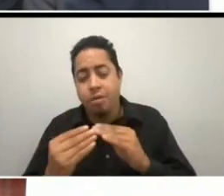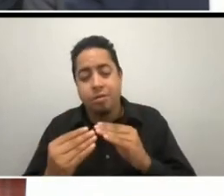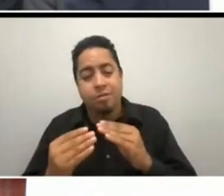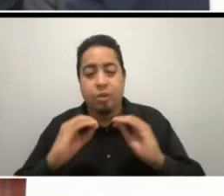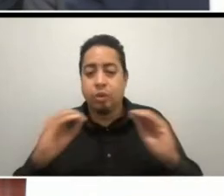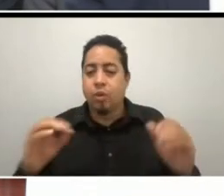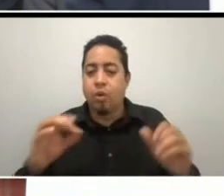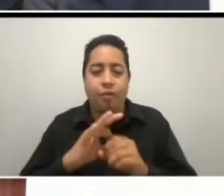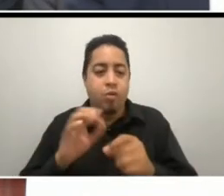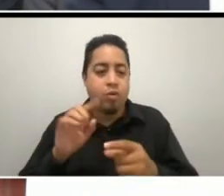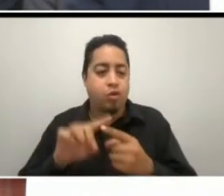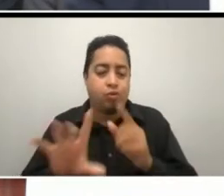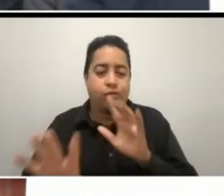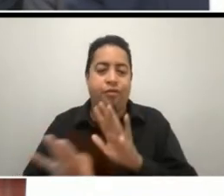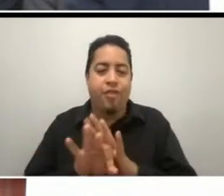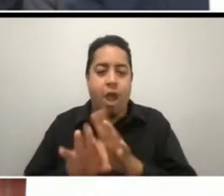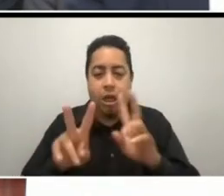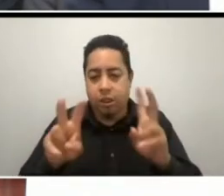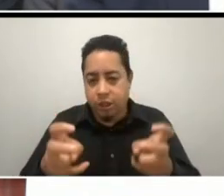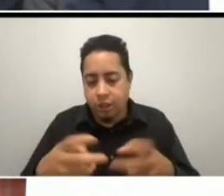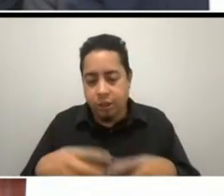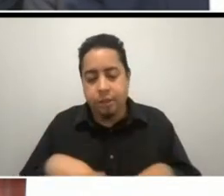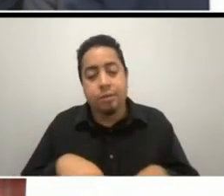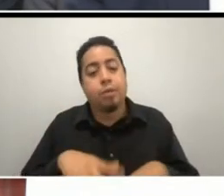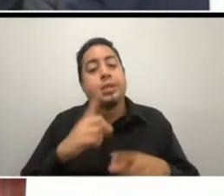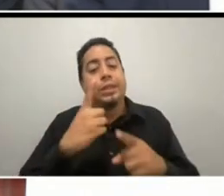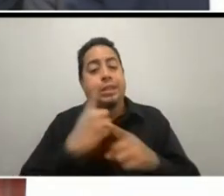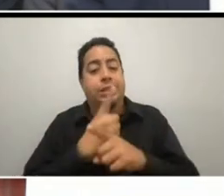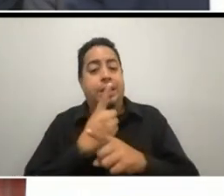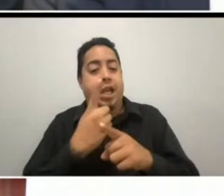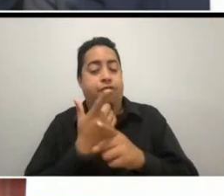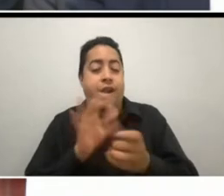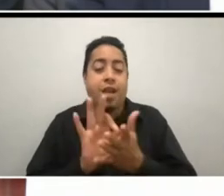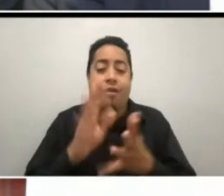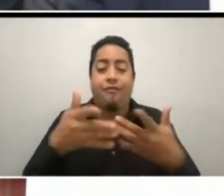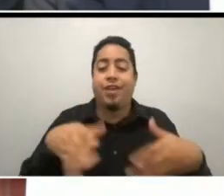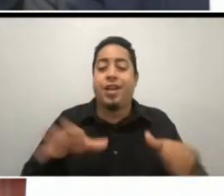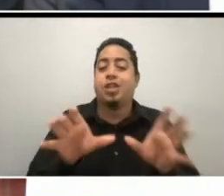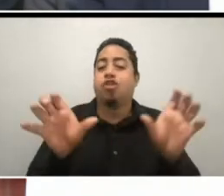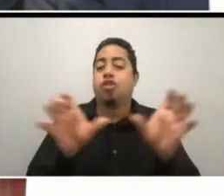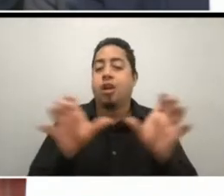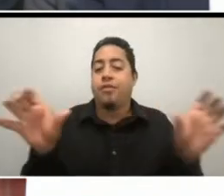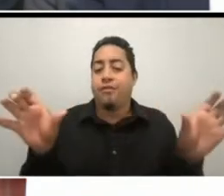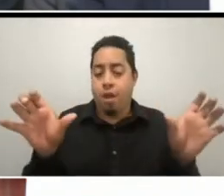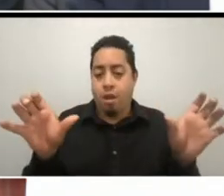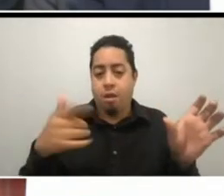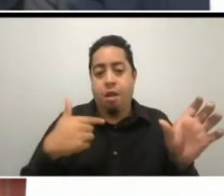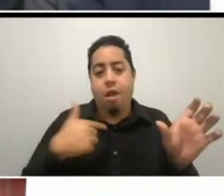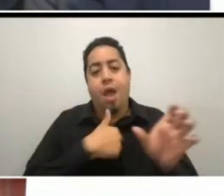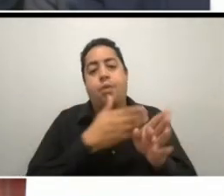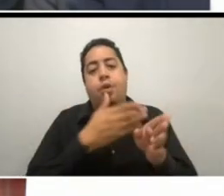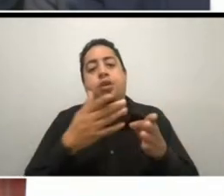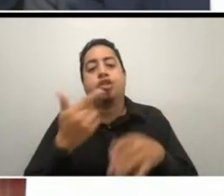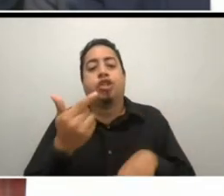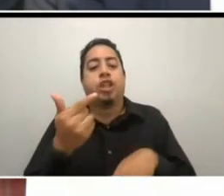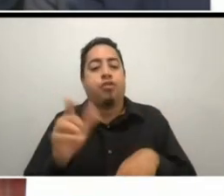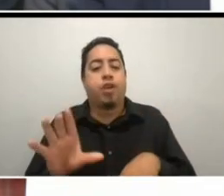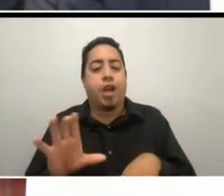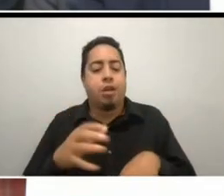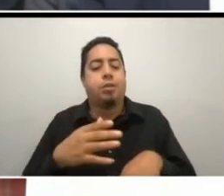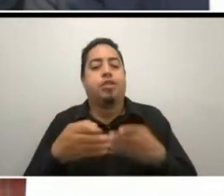find. That was an accurate count that had been certified. And as our general counsel said, there was no shredding of